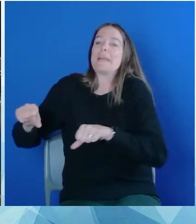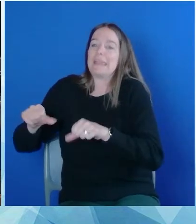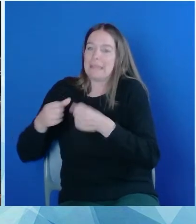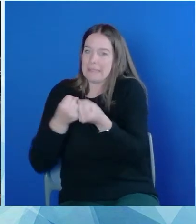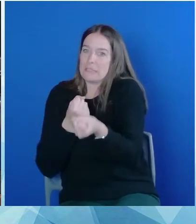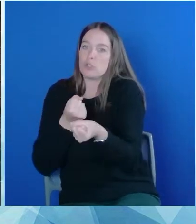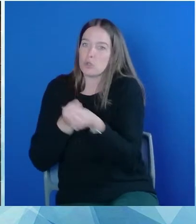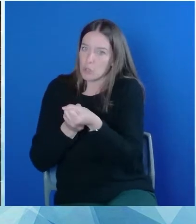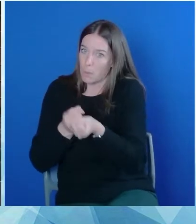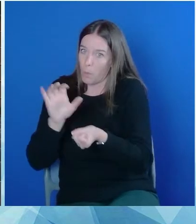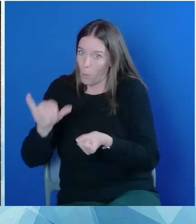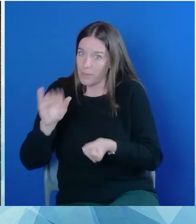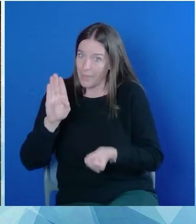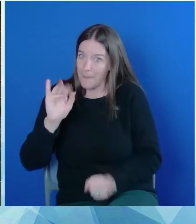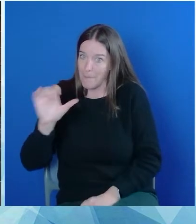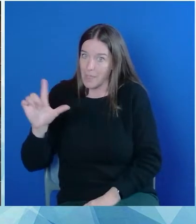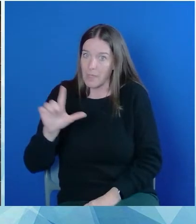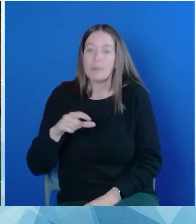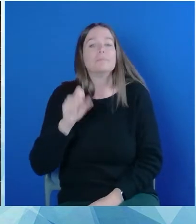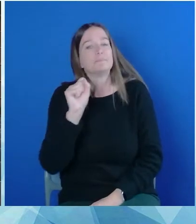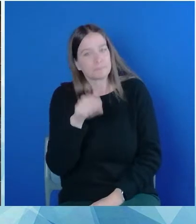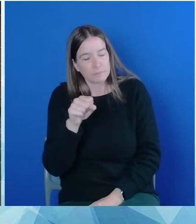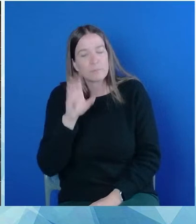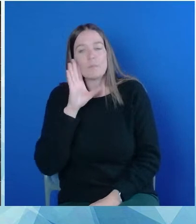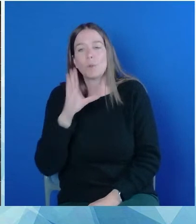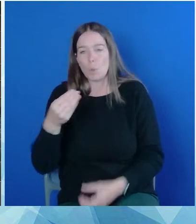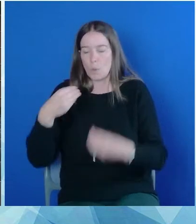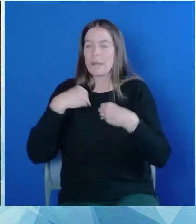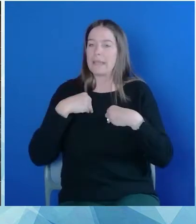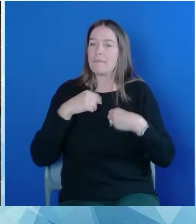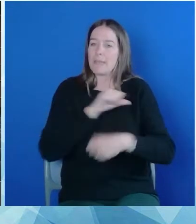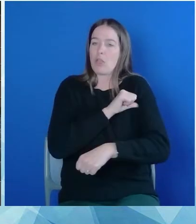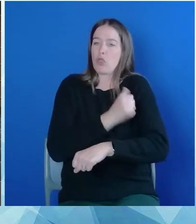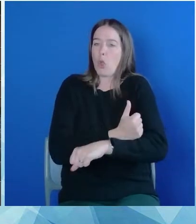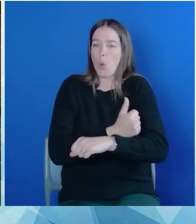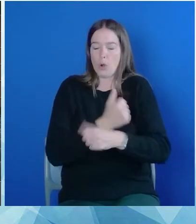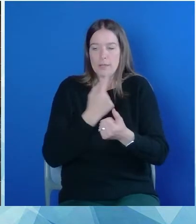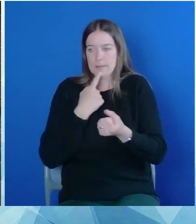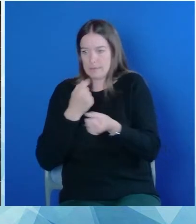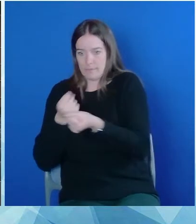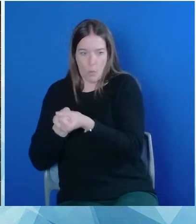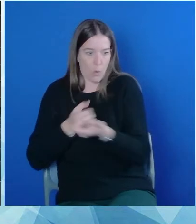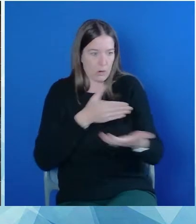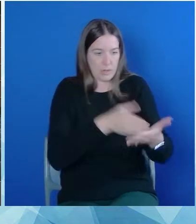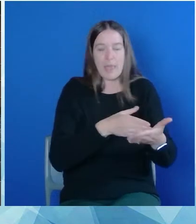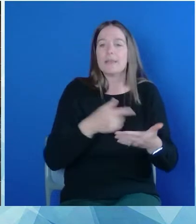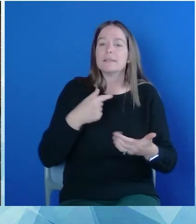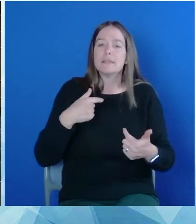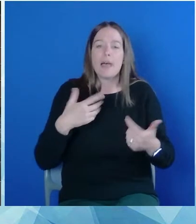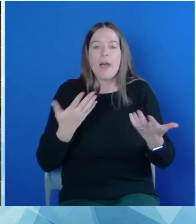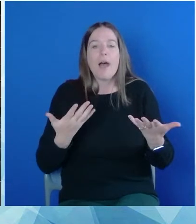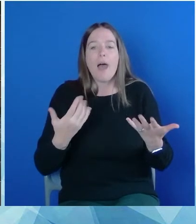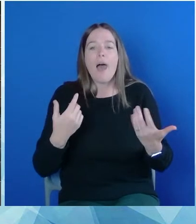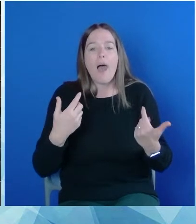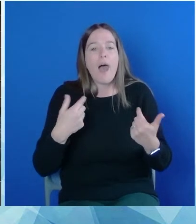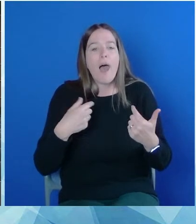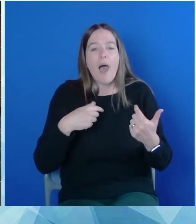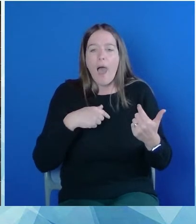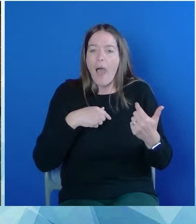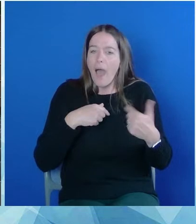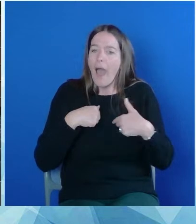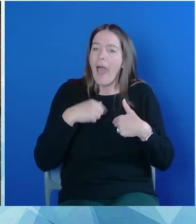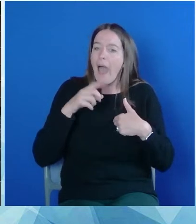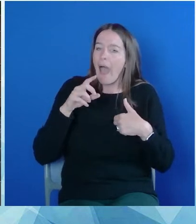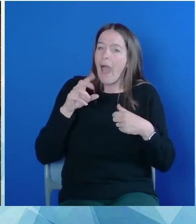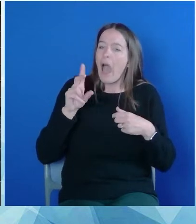me latitude, and it would give me authority to take a position. And I informally take positions when people ask me, but if you